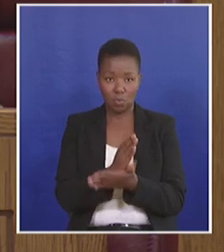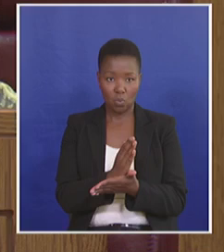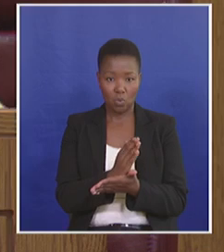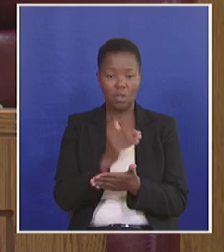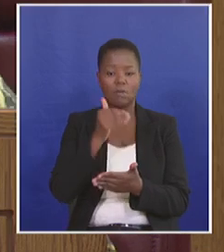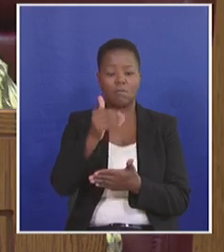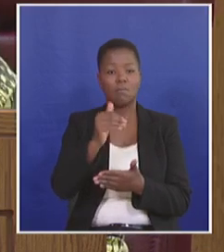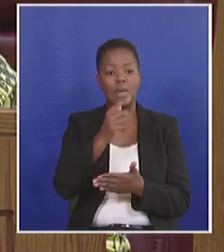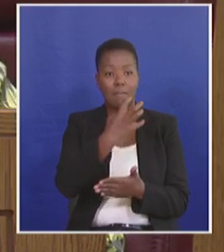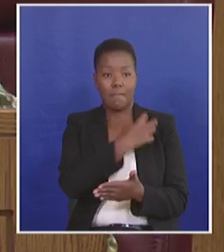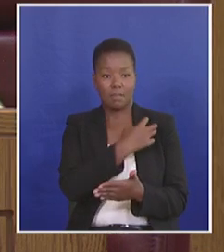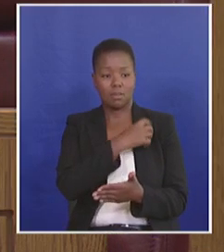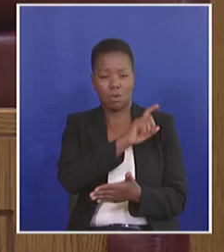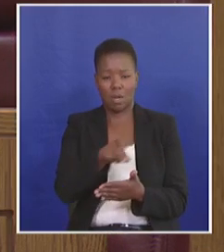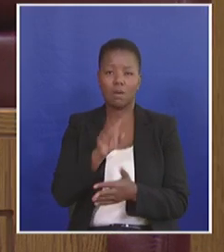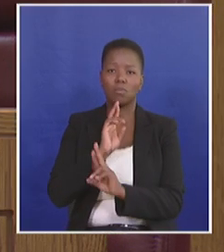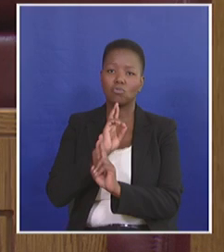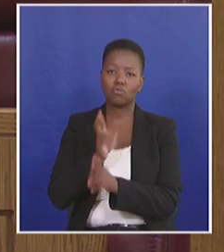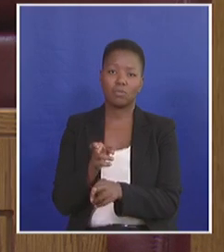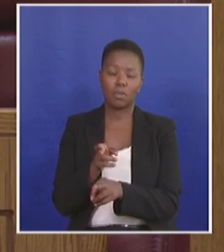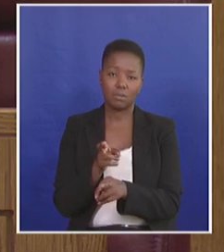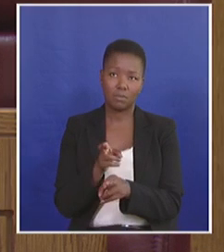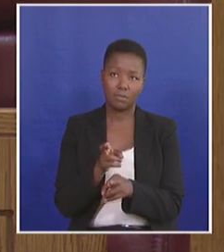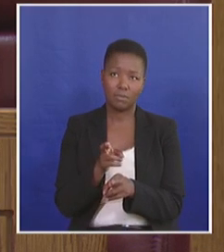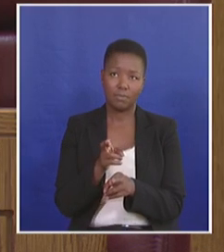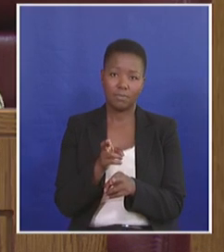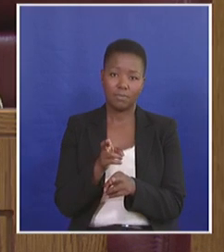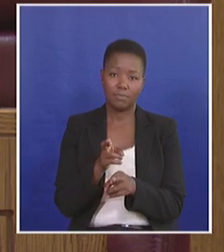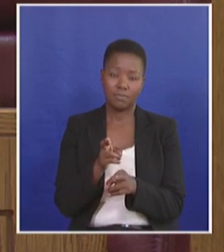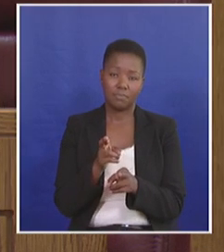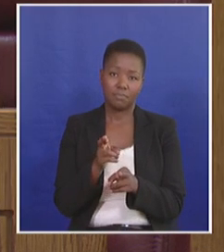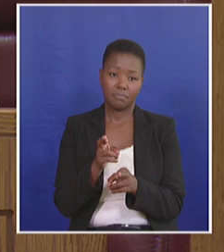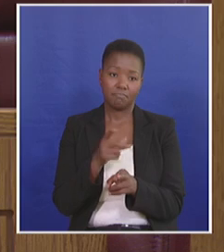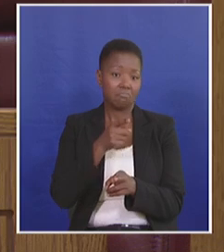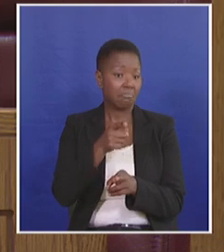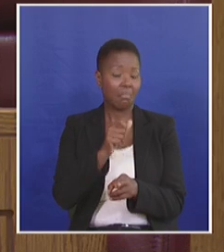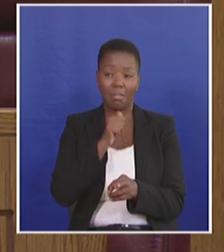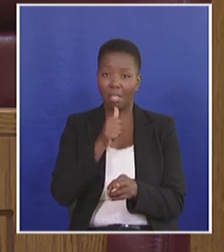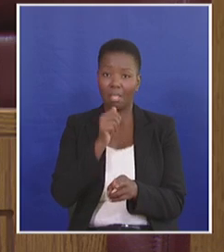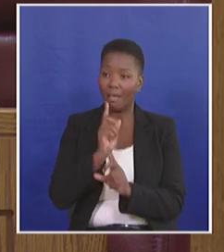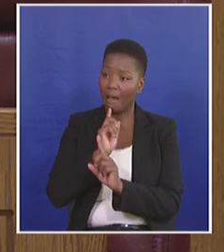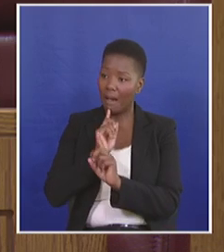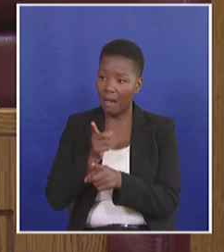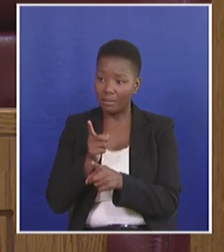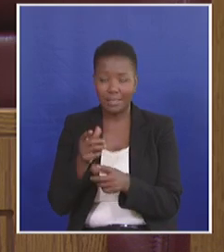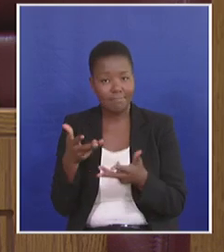a follow-up on the response that maybe he does not have them now at hand.